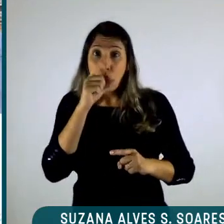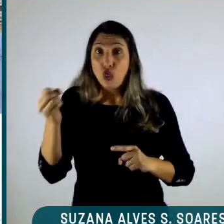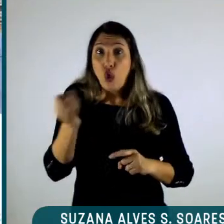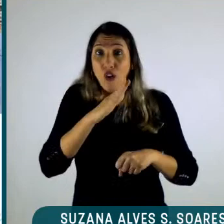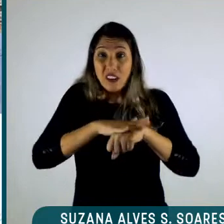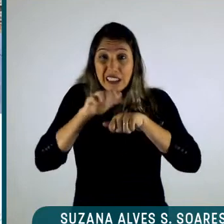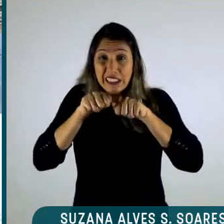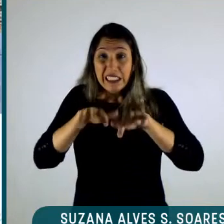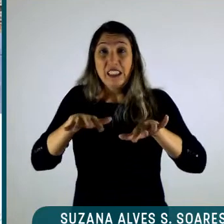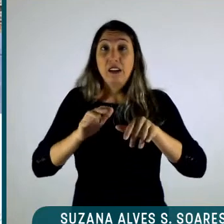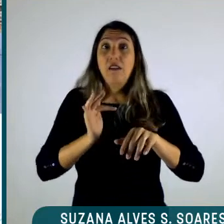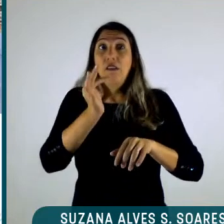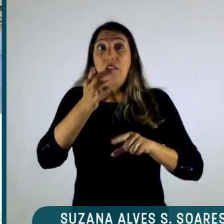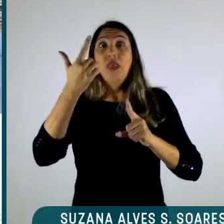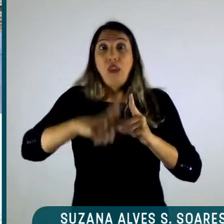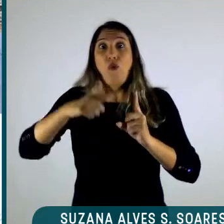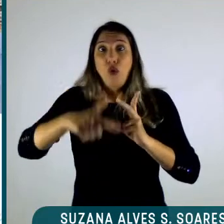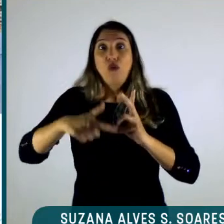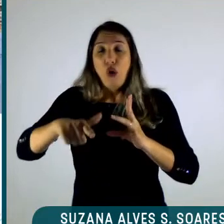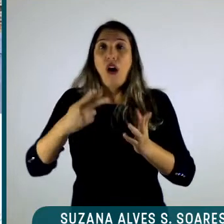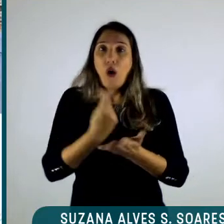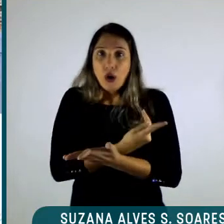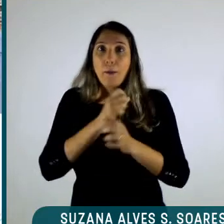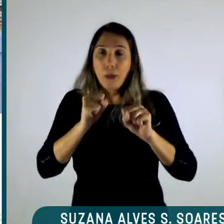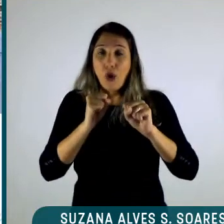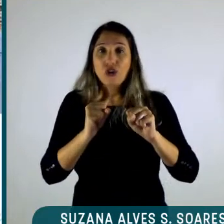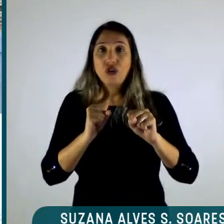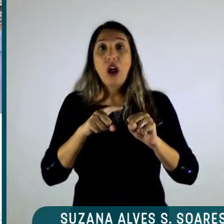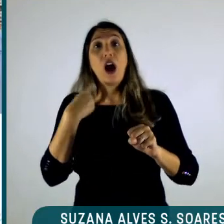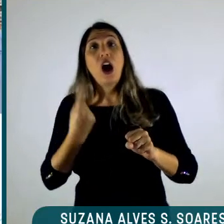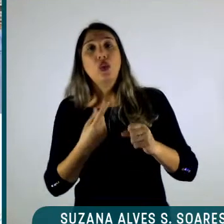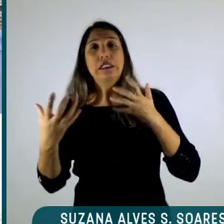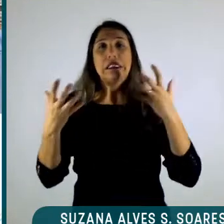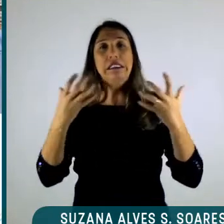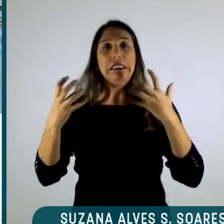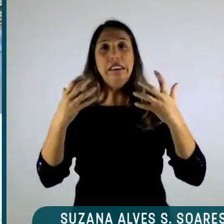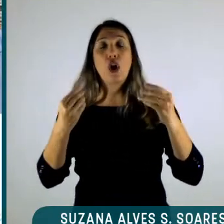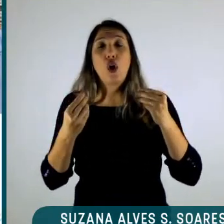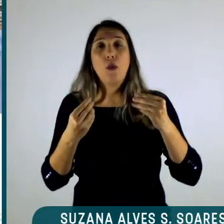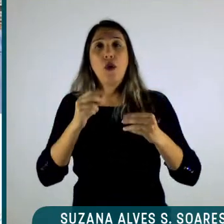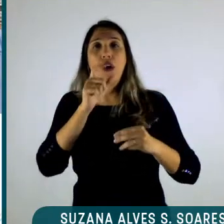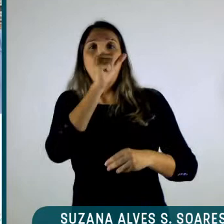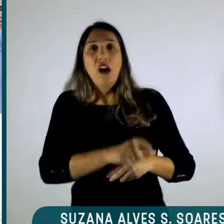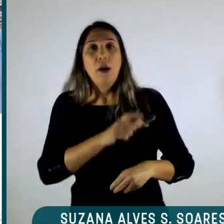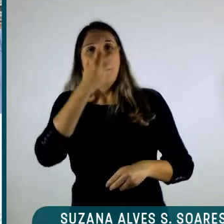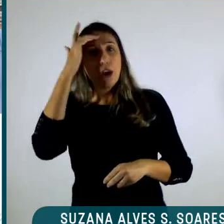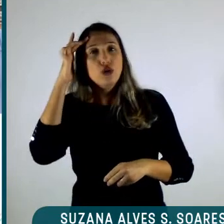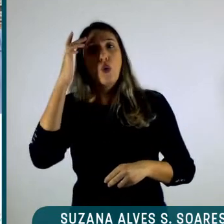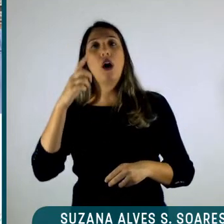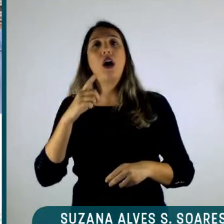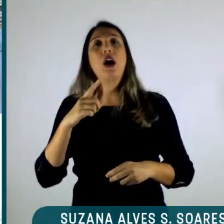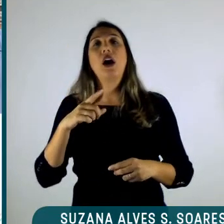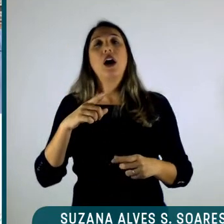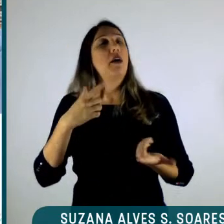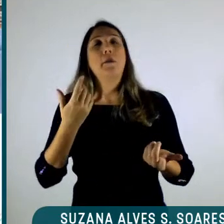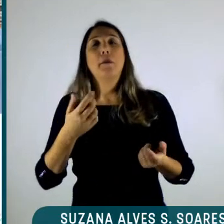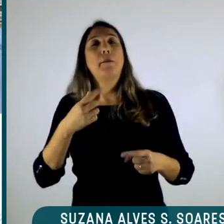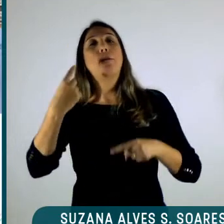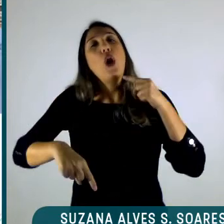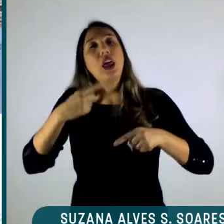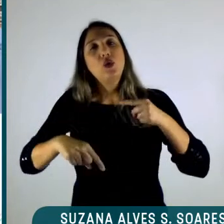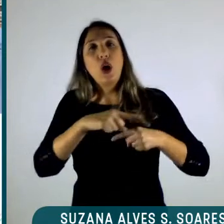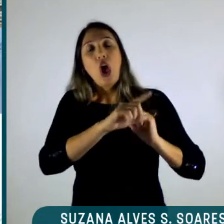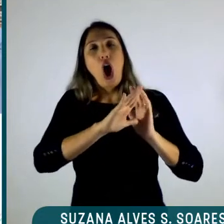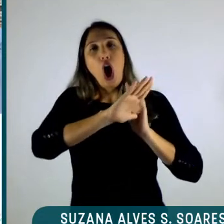size. Otherwise, we'll have risks of new situations like this one, and we will depend on